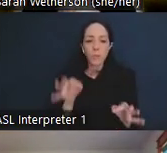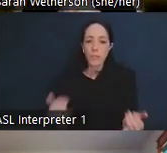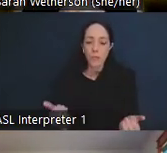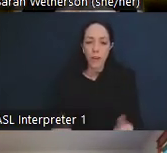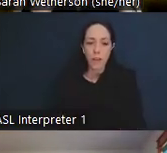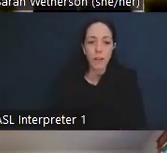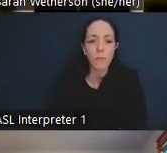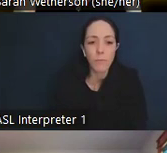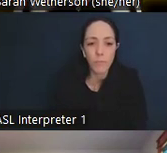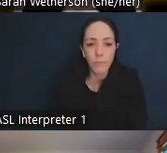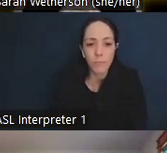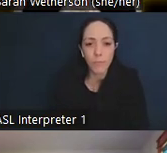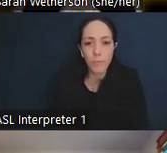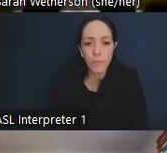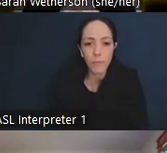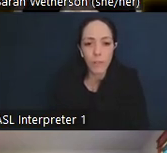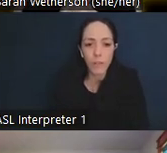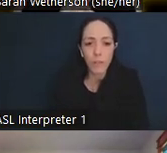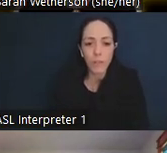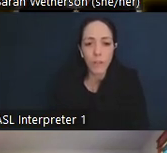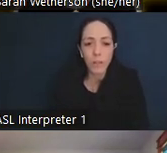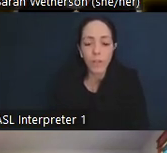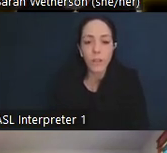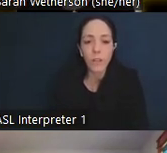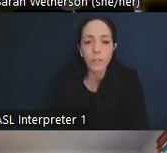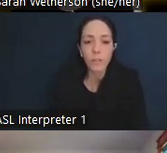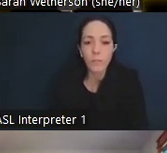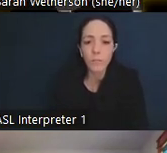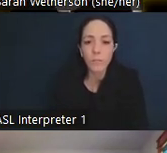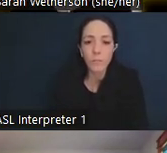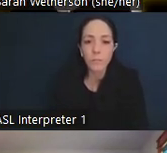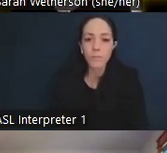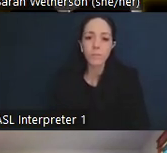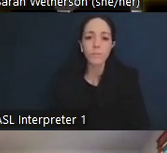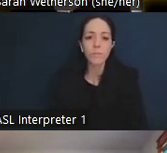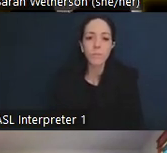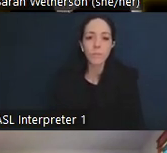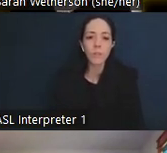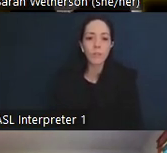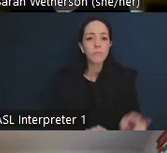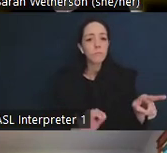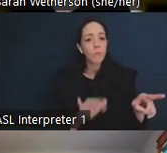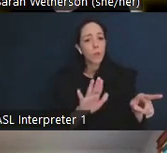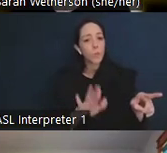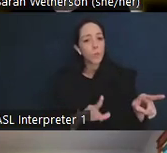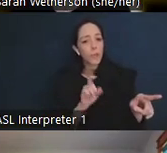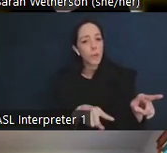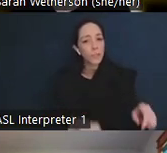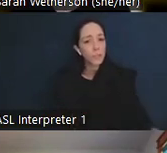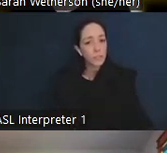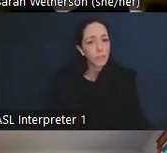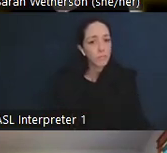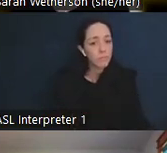ear. That's something we ought to put on a future agenda. Sarah, I think that's a great question. And, you know,